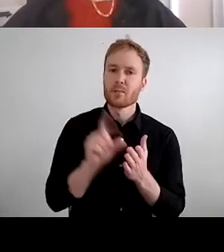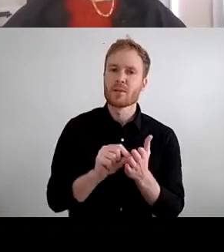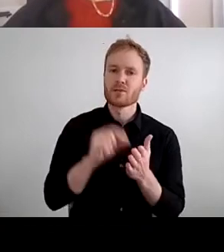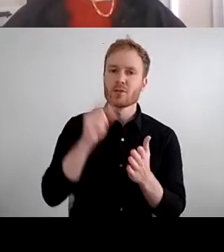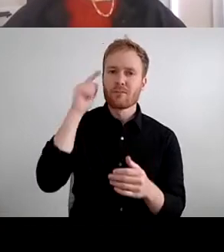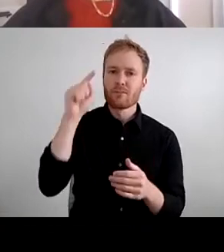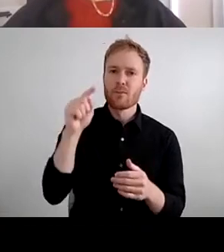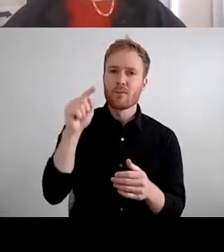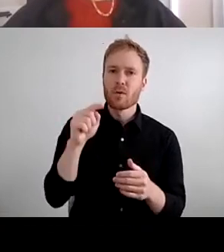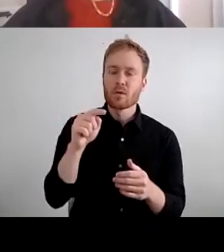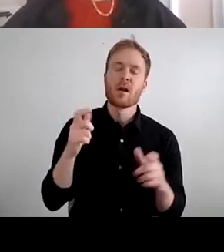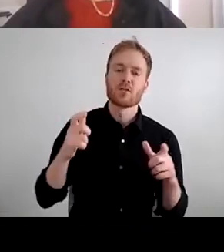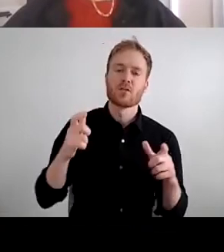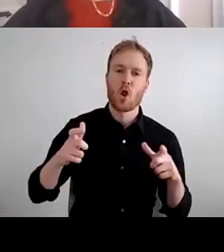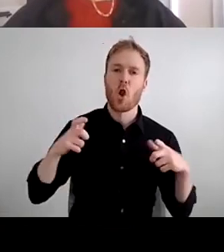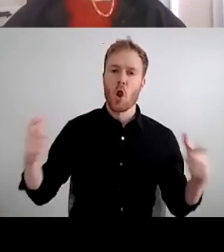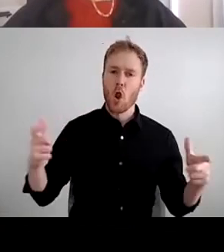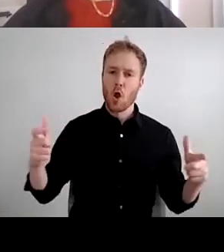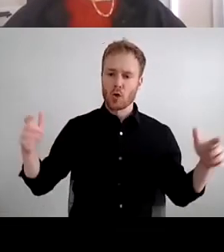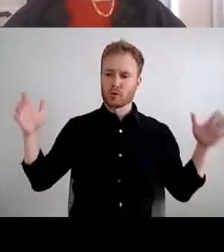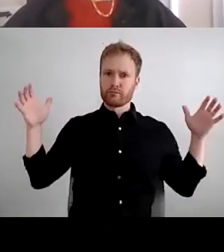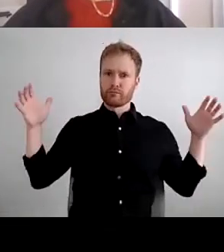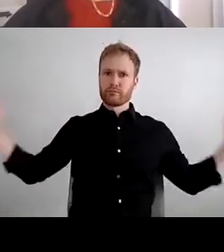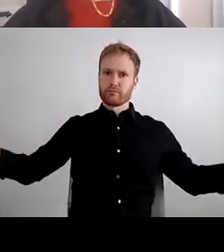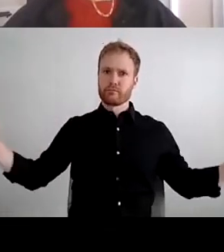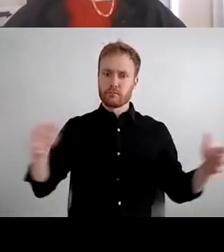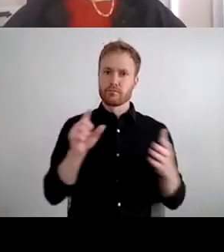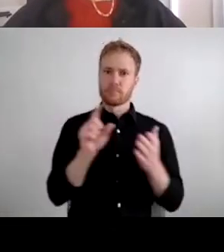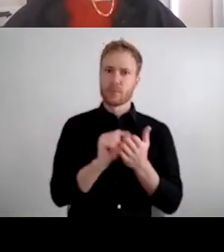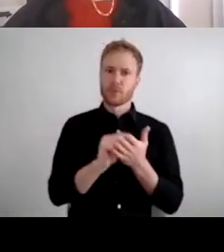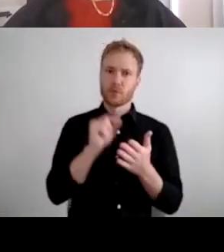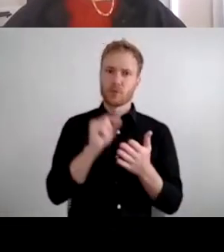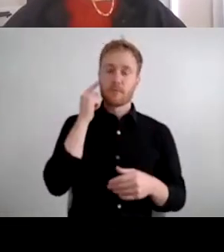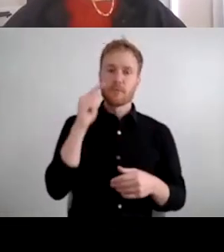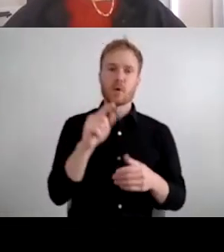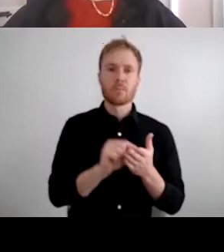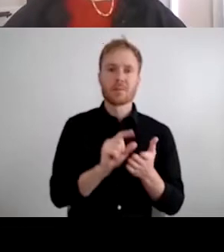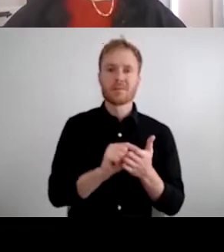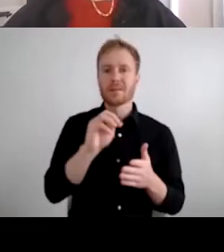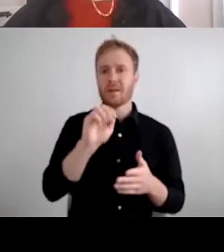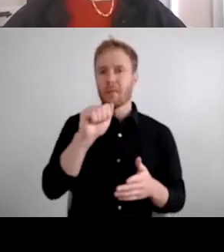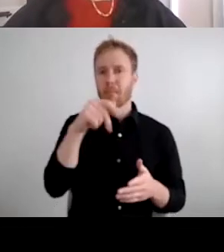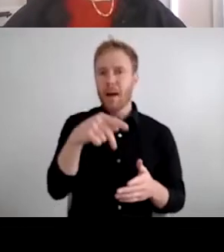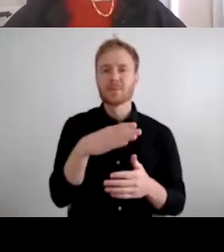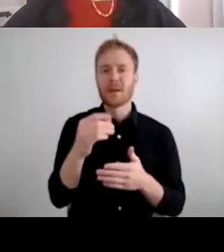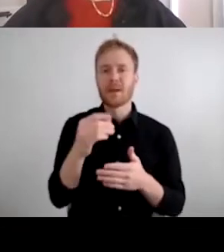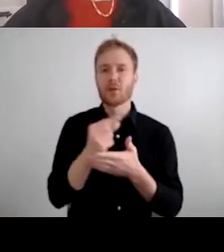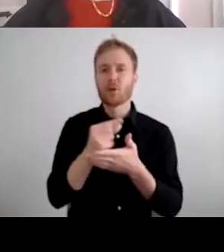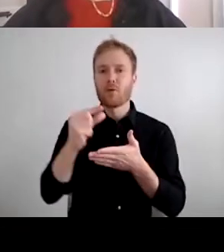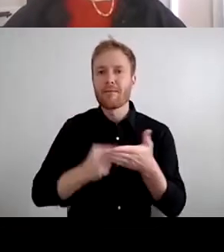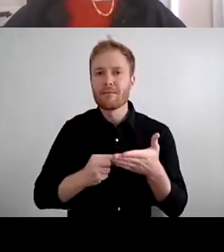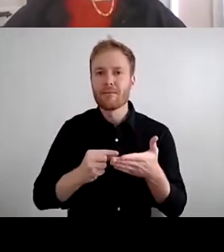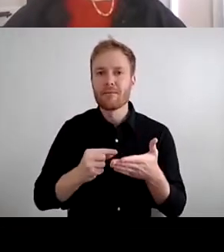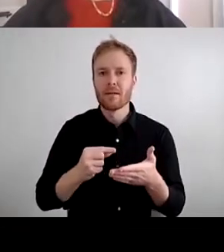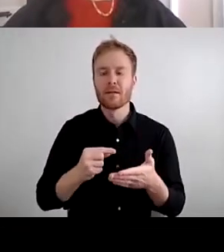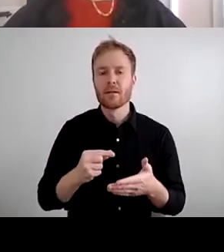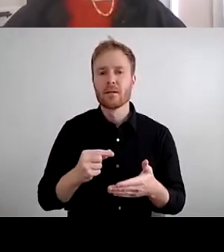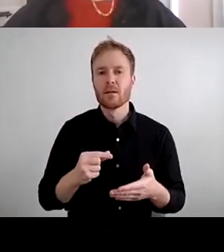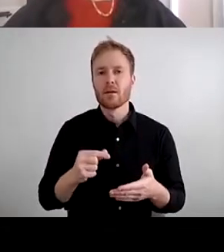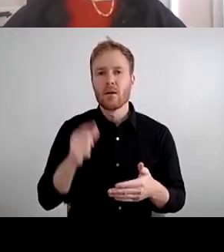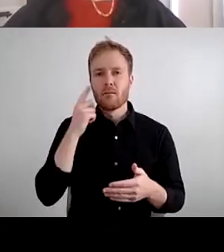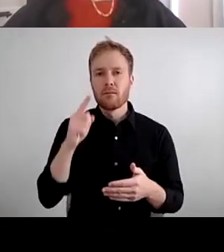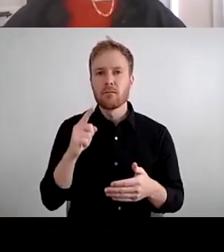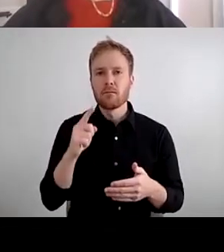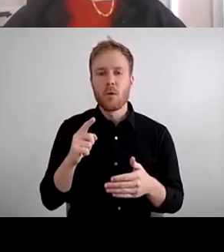printer utilized to print maps and graphs for long-scale investigations.